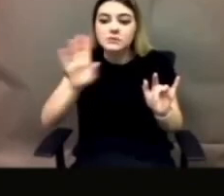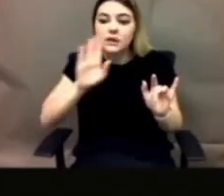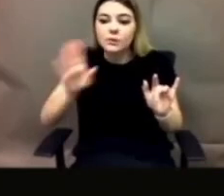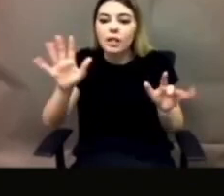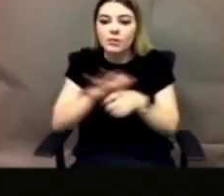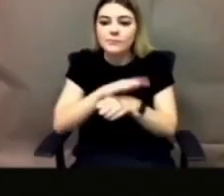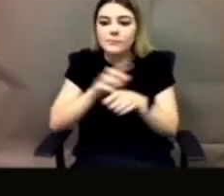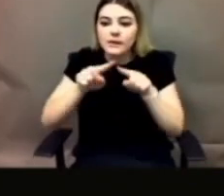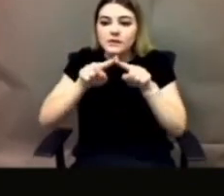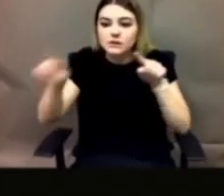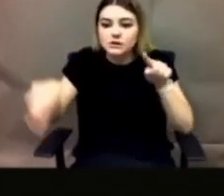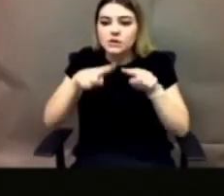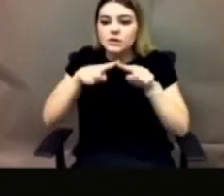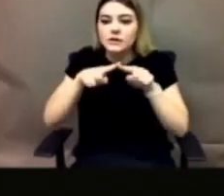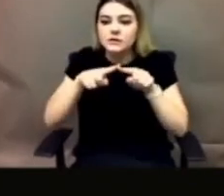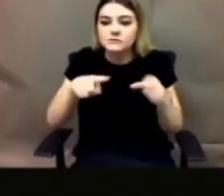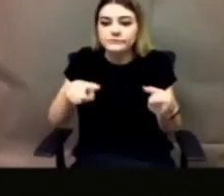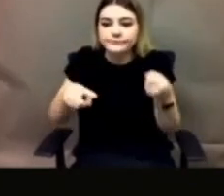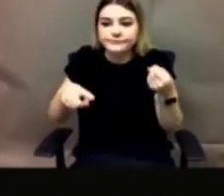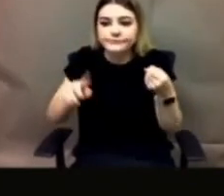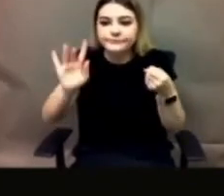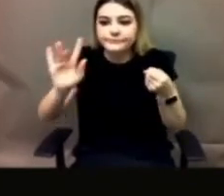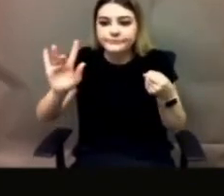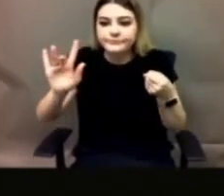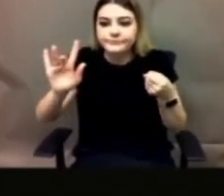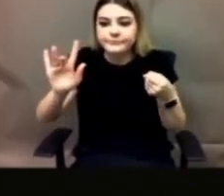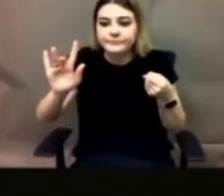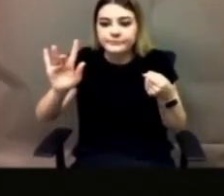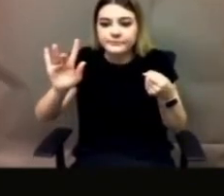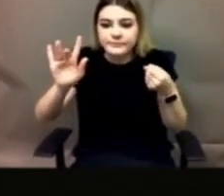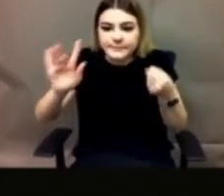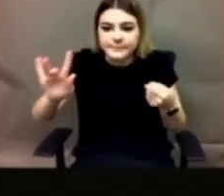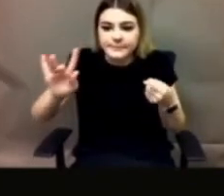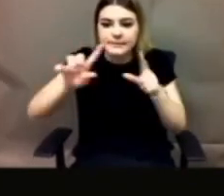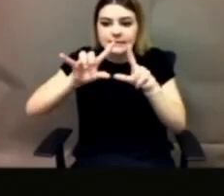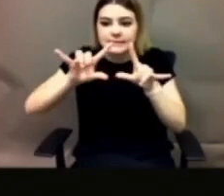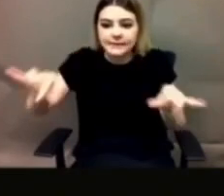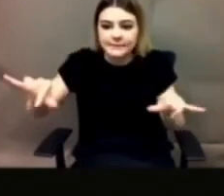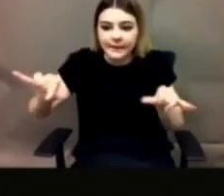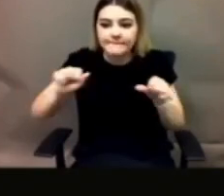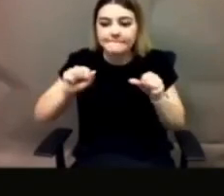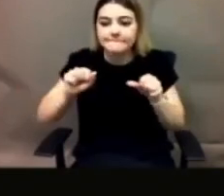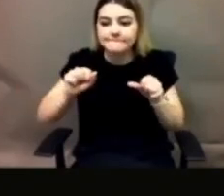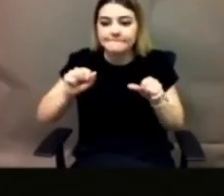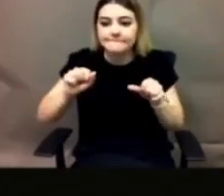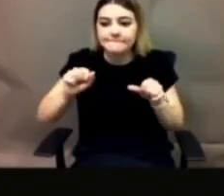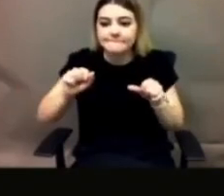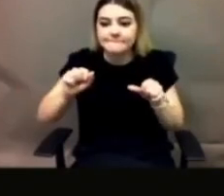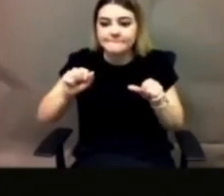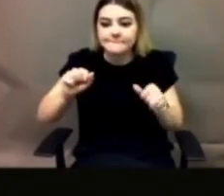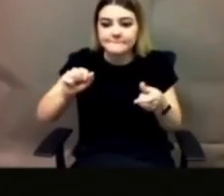Oops. Oh, you have to refocus your Yep, you got to screen. click on the counter app, and now